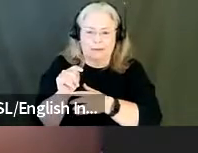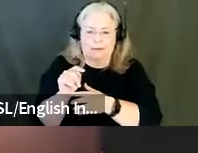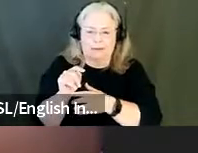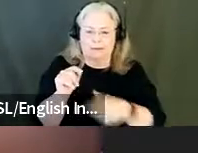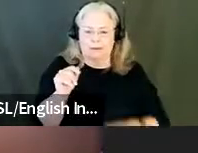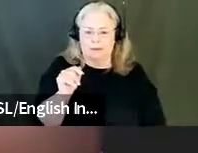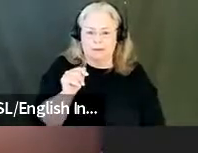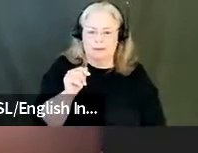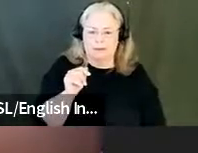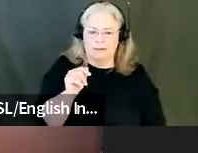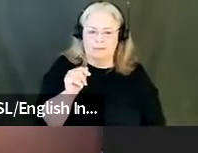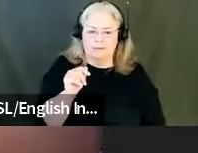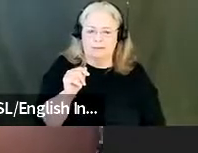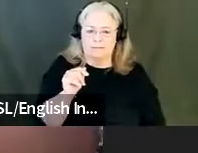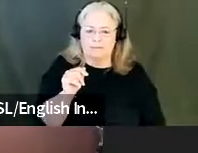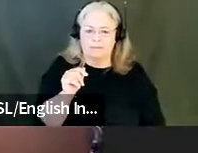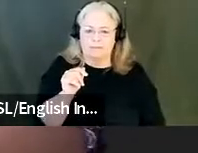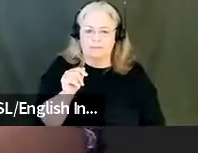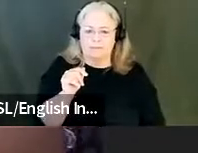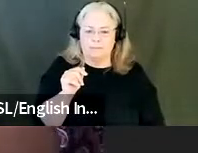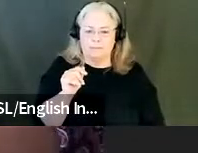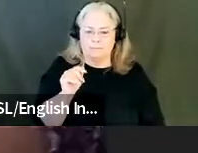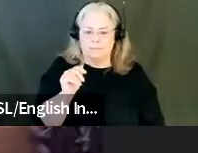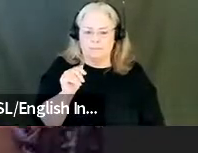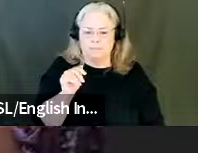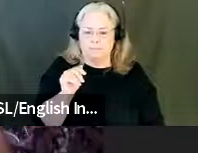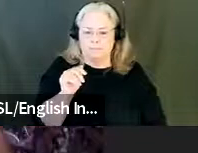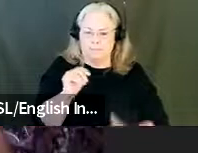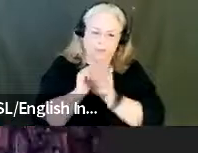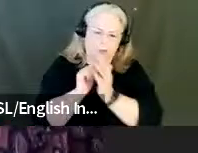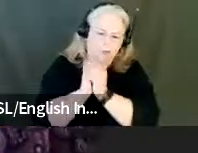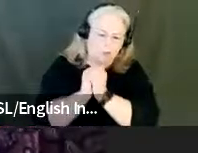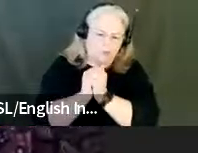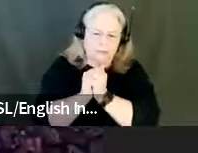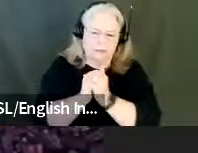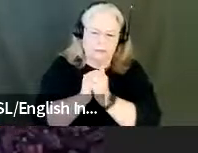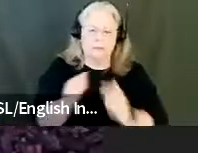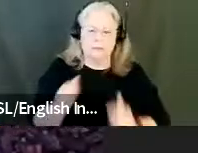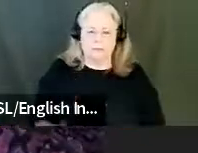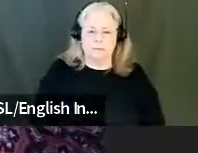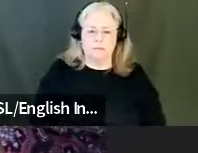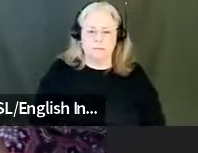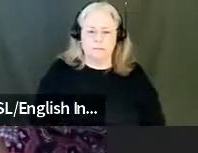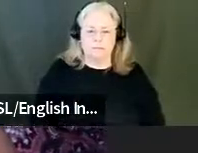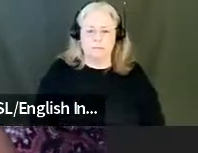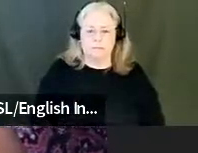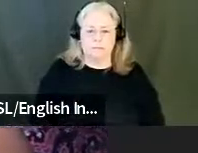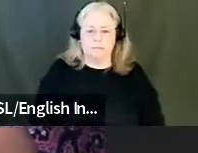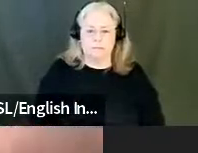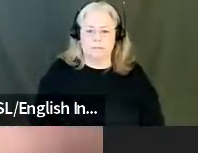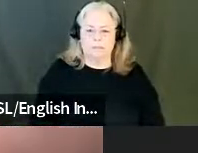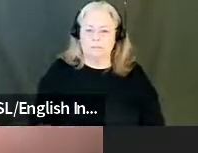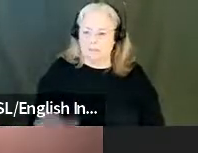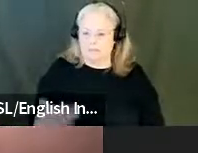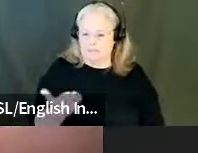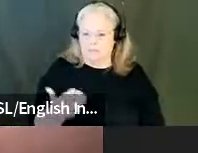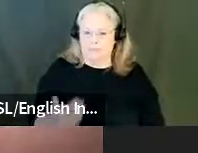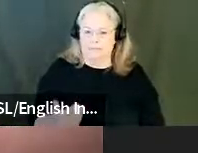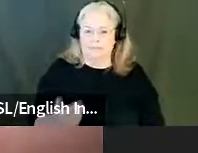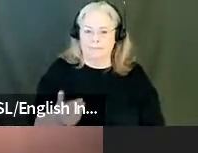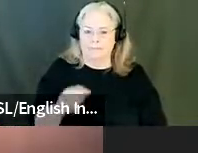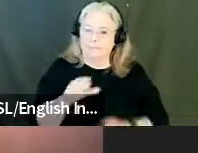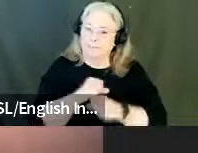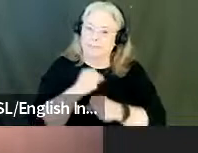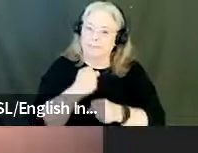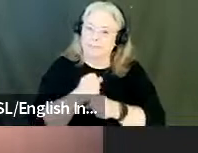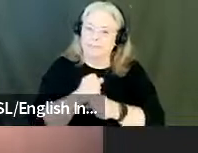so, which is fine. Put it together and squeeze it. Okay. And that's how you make